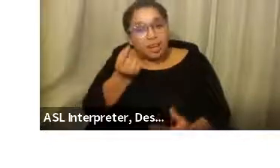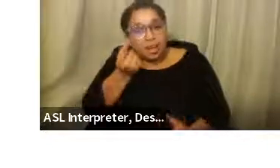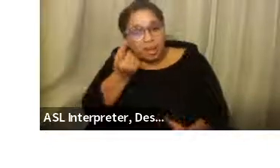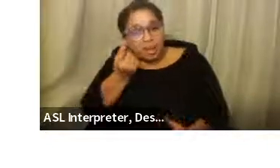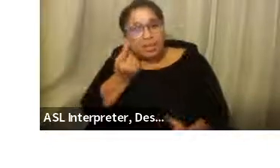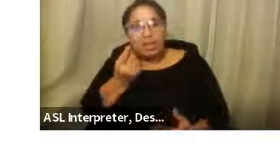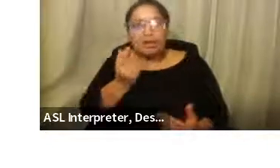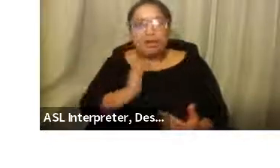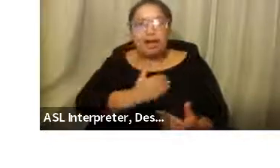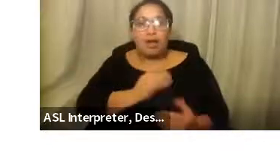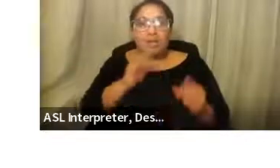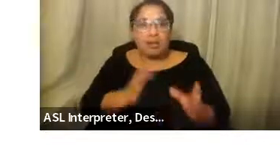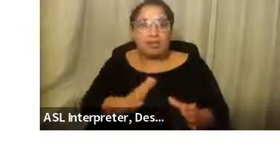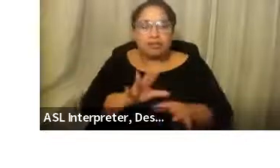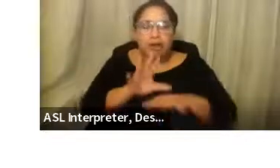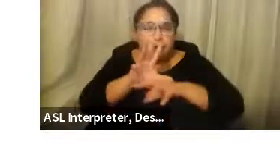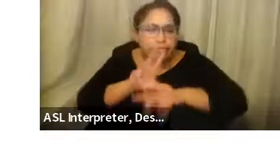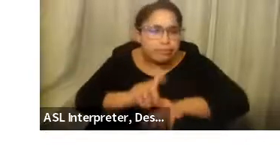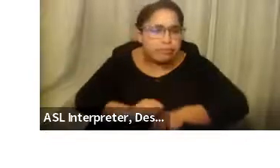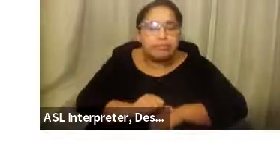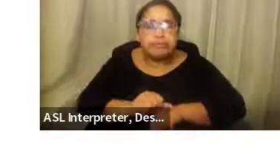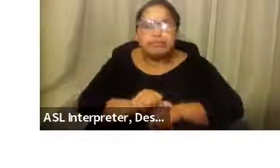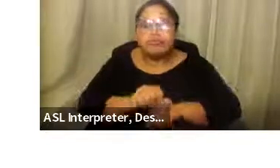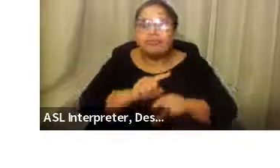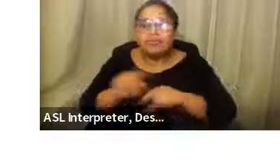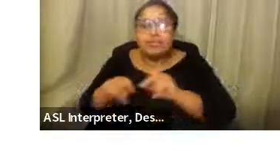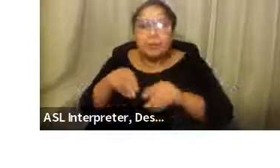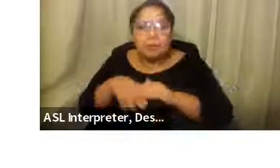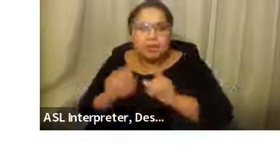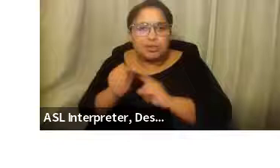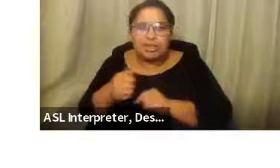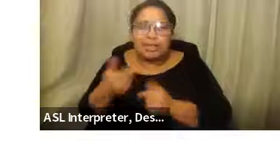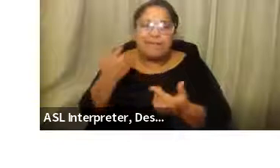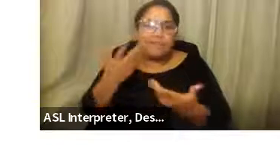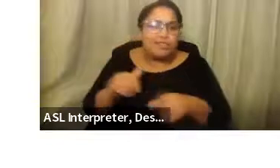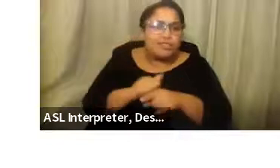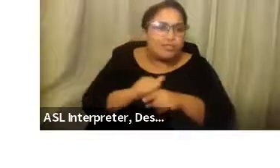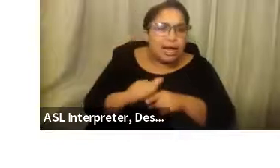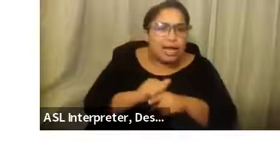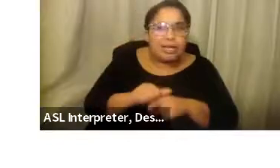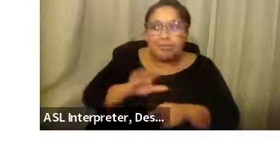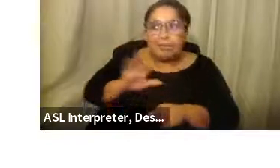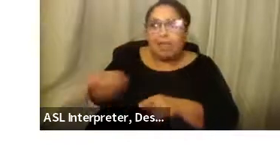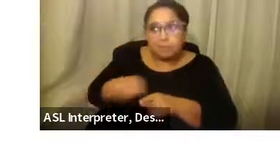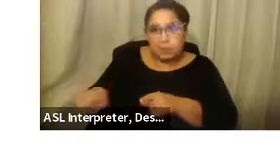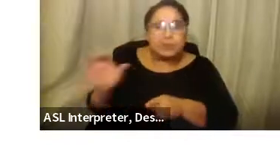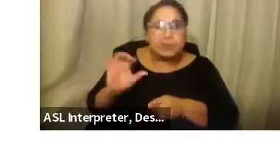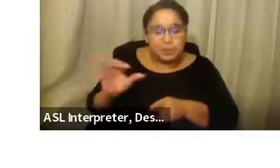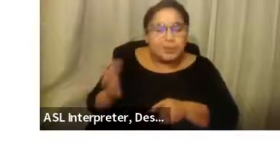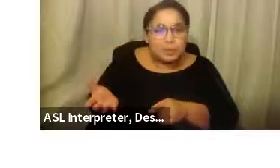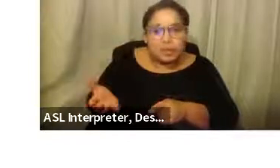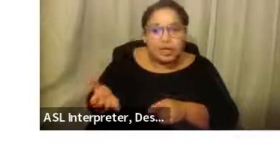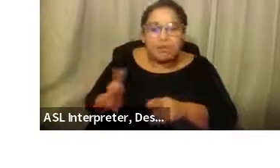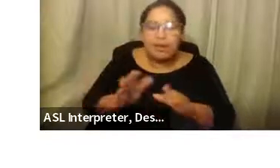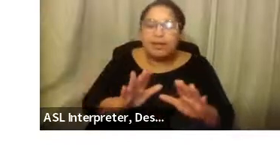dealing with all of these different birthing issues, they've been trained on that, and that is their specialty. But